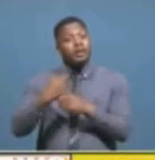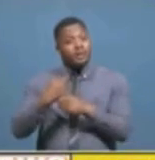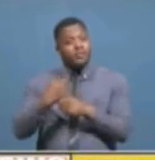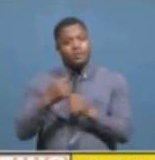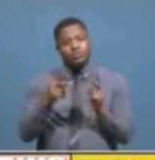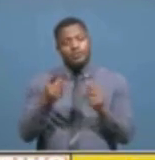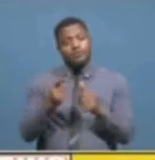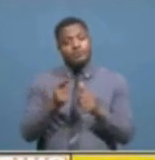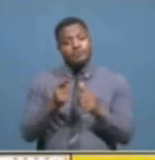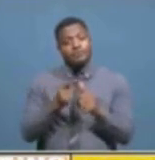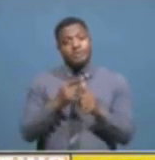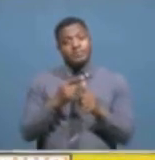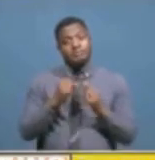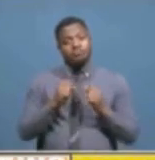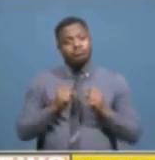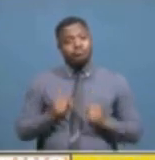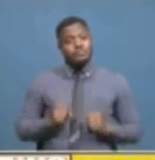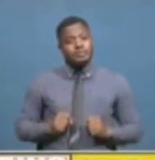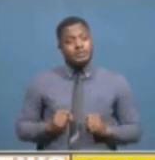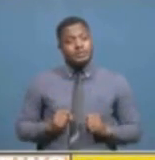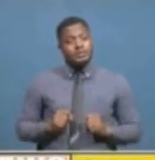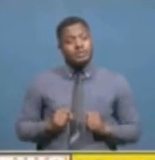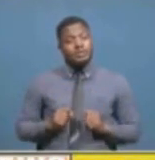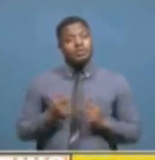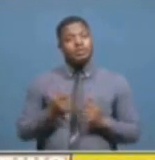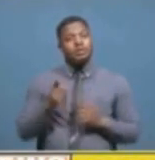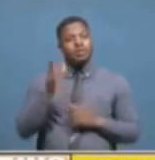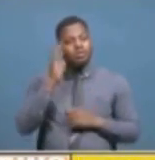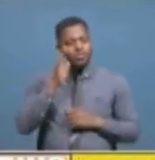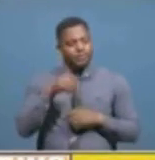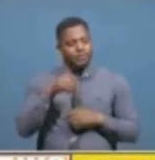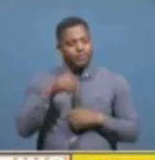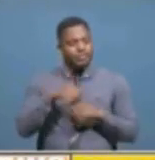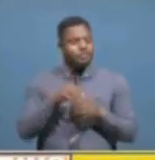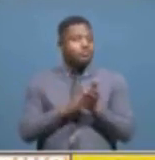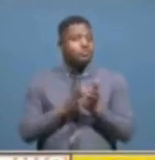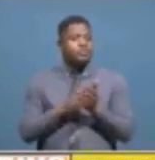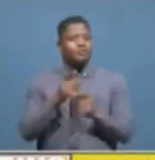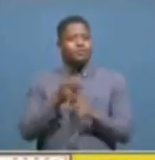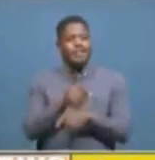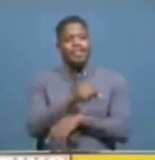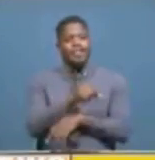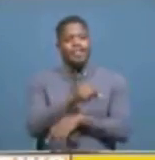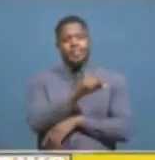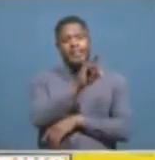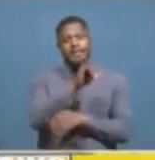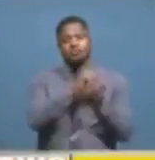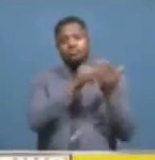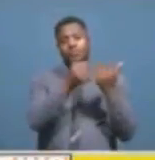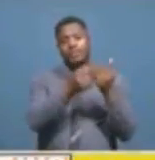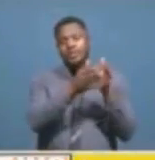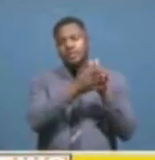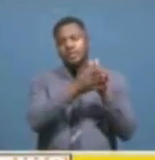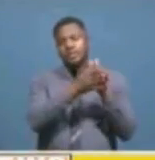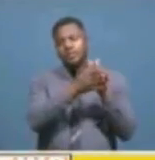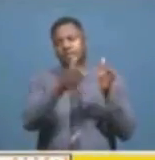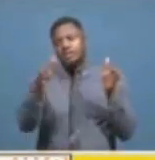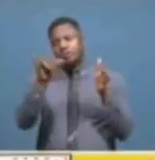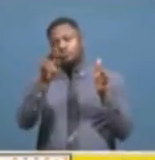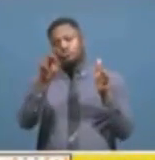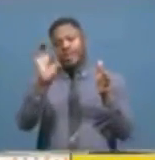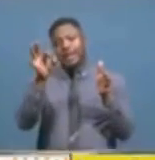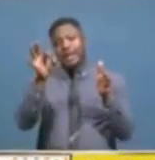the first semester, they will be in school from 18th January to June